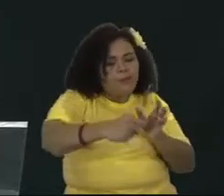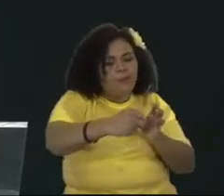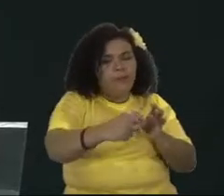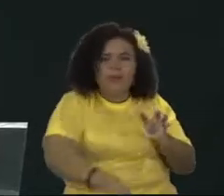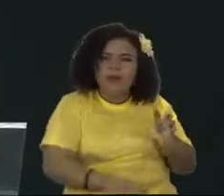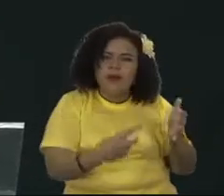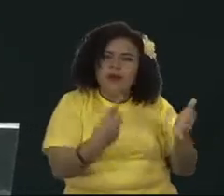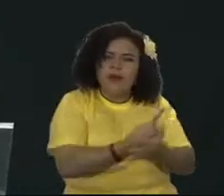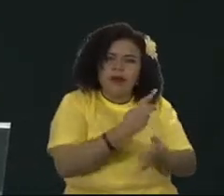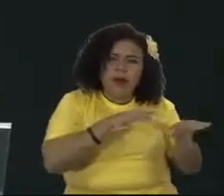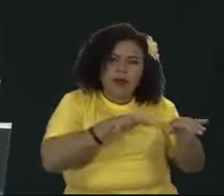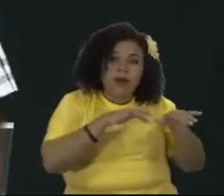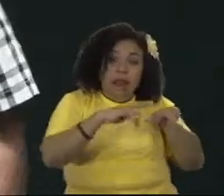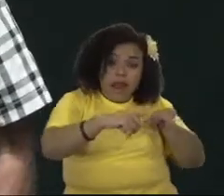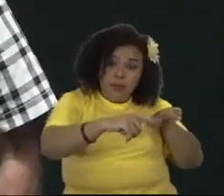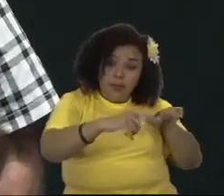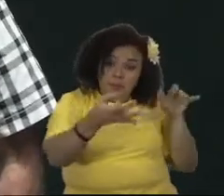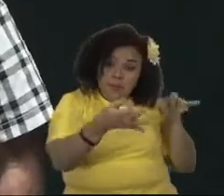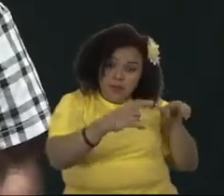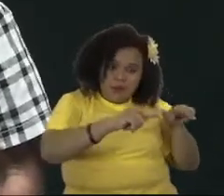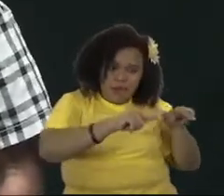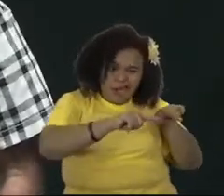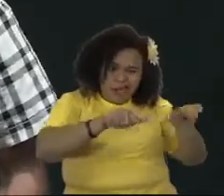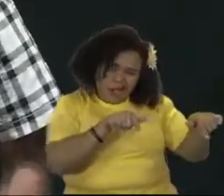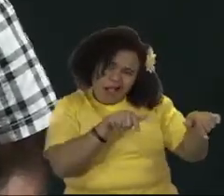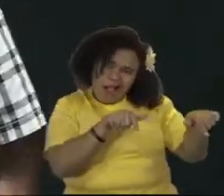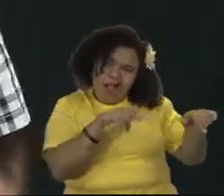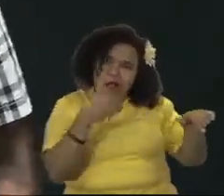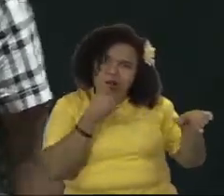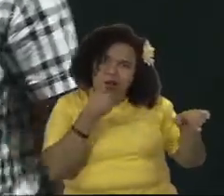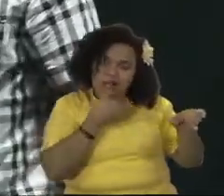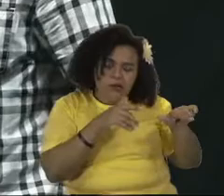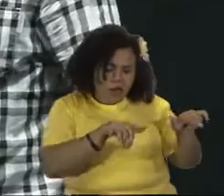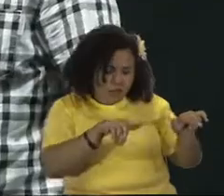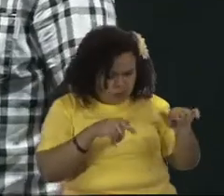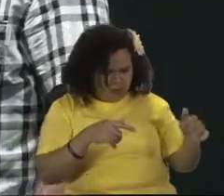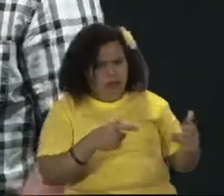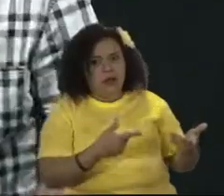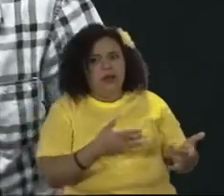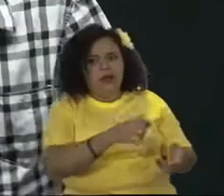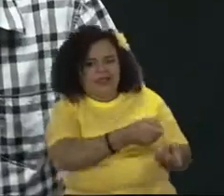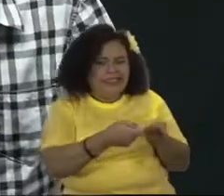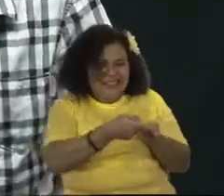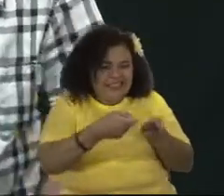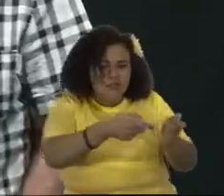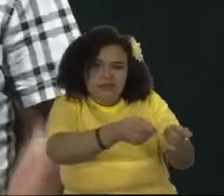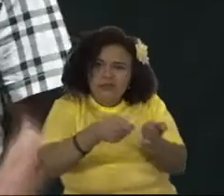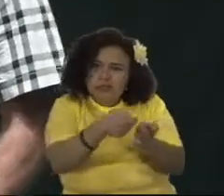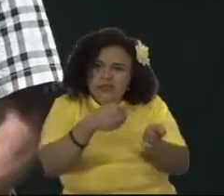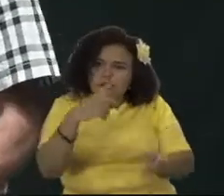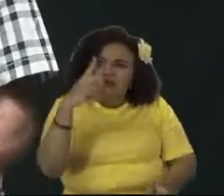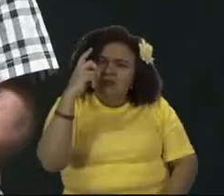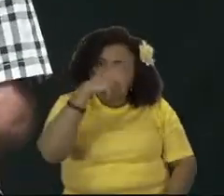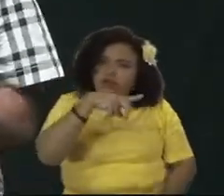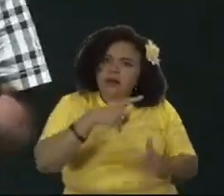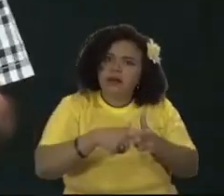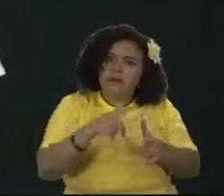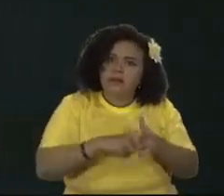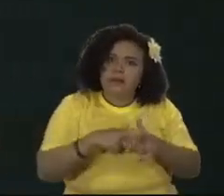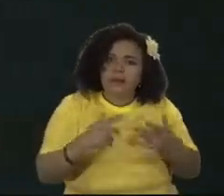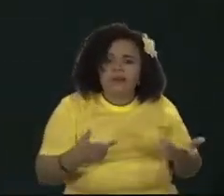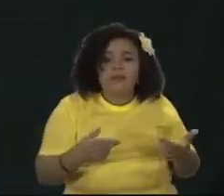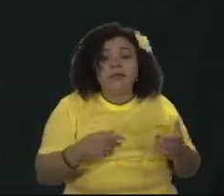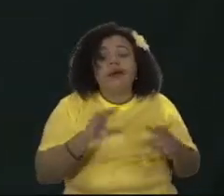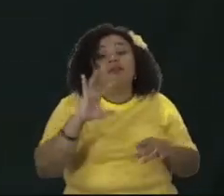pushing the paper, it's grabbing the paper, and you gotta hold it. Have you ever thought about it? You have